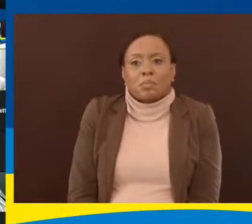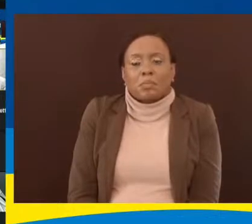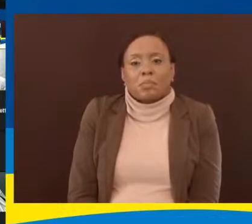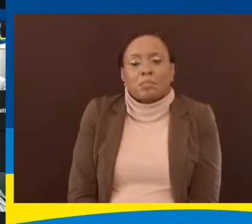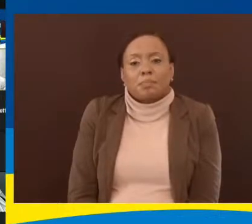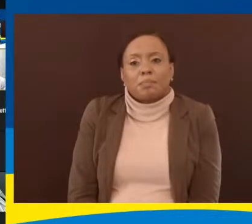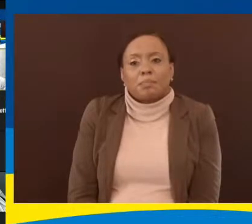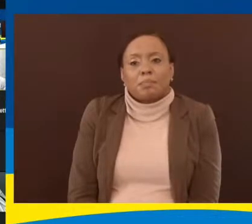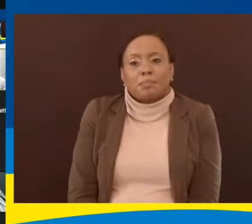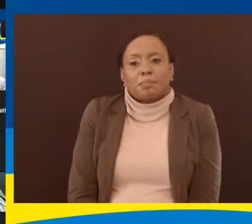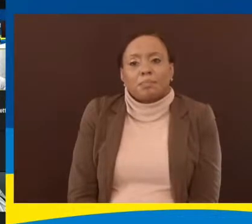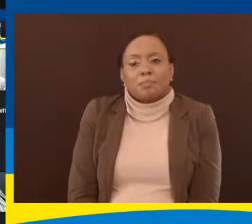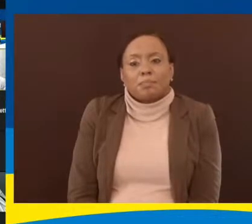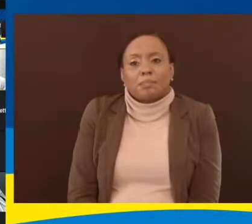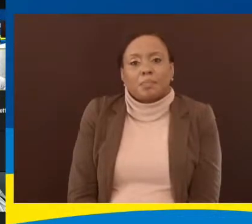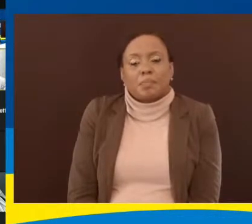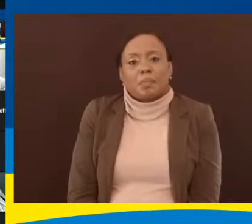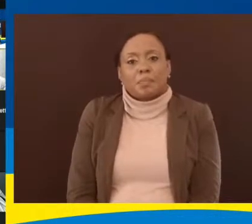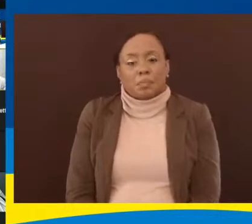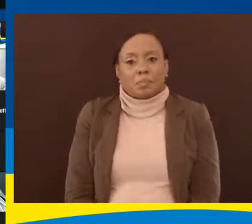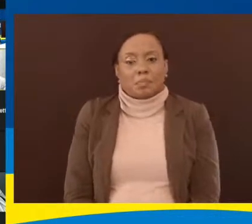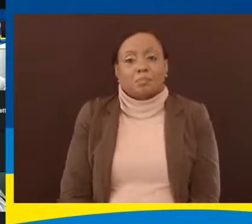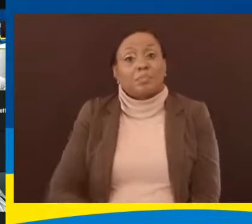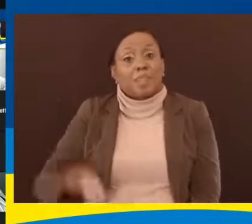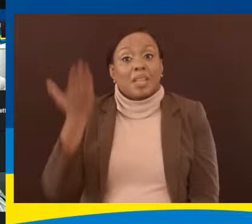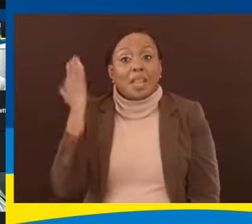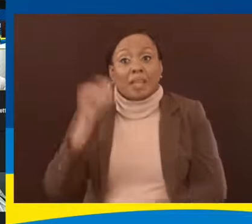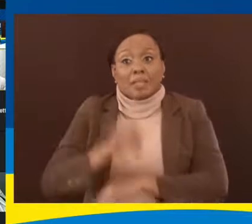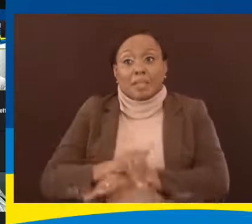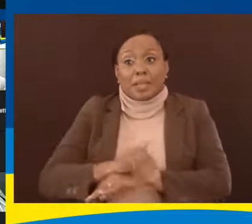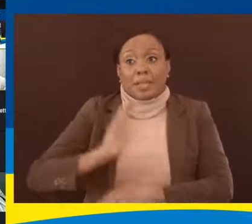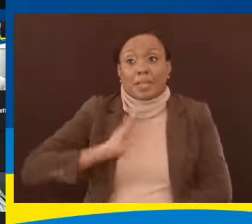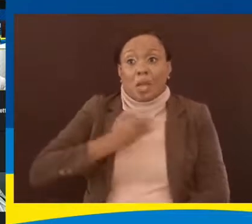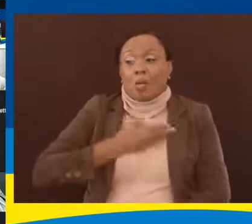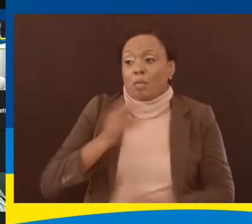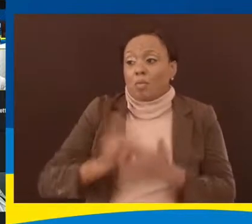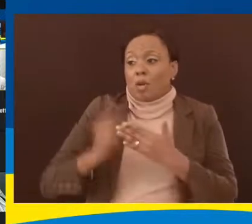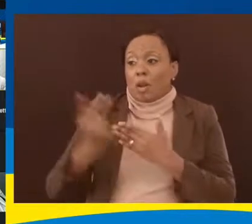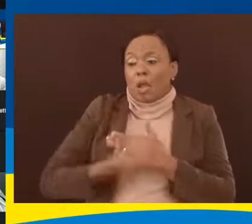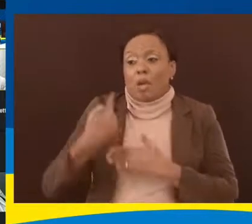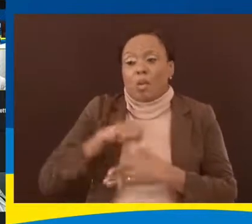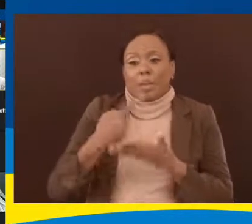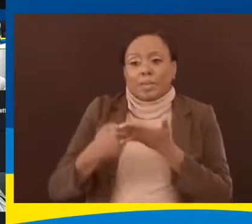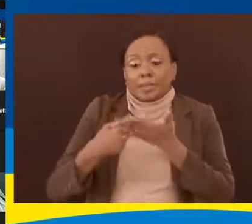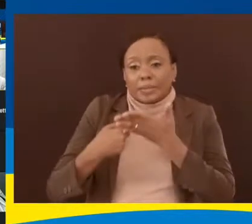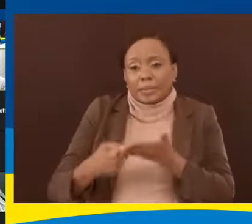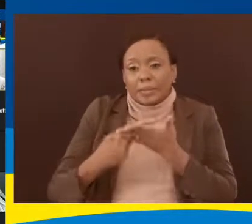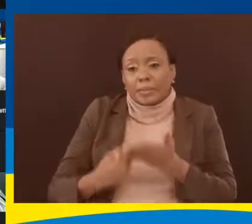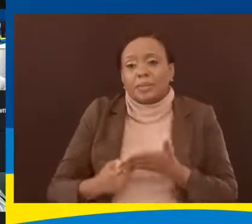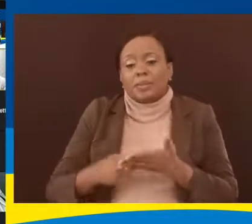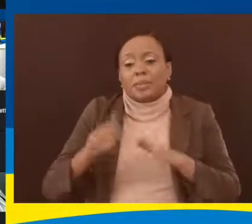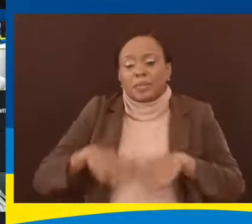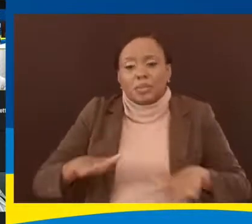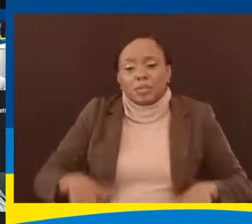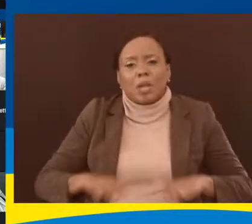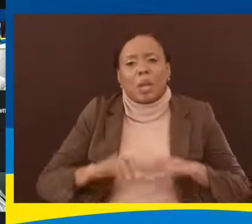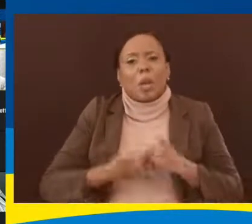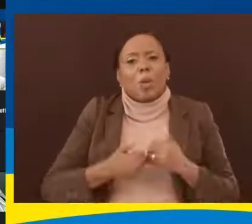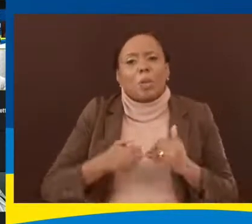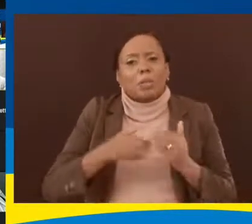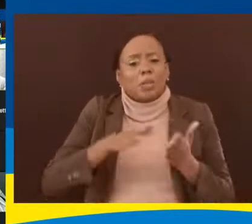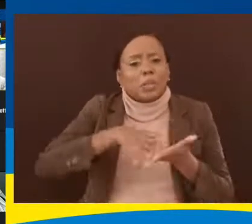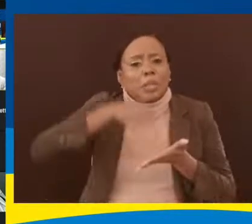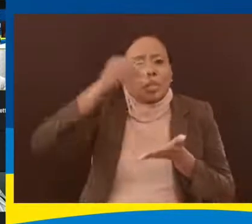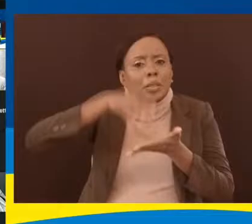discussing the issue of literacy and where our children are at. And I'm just wondering, I heard what